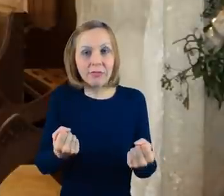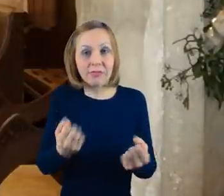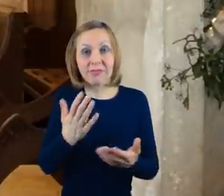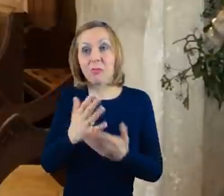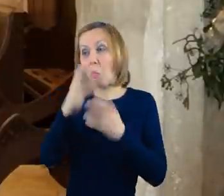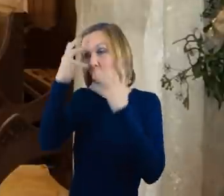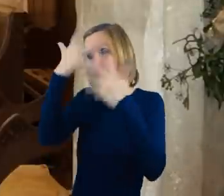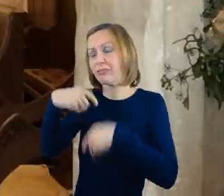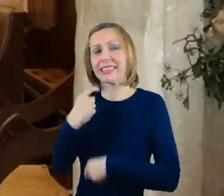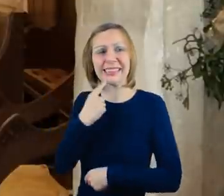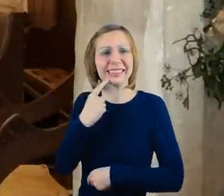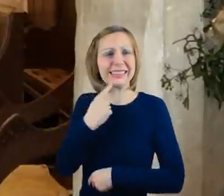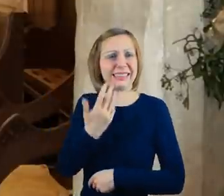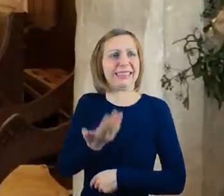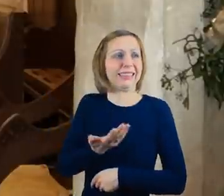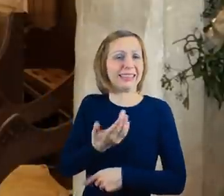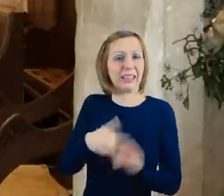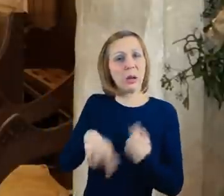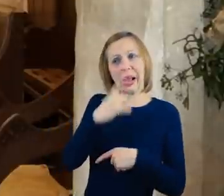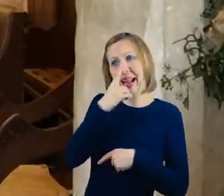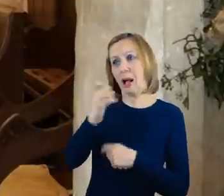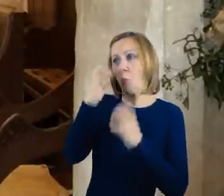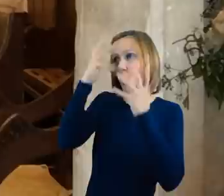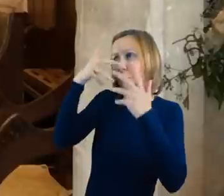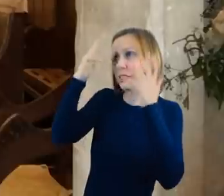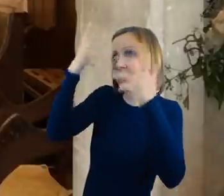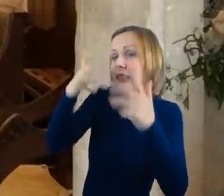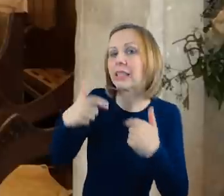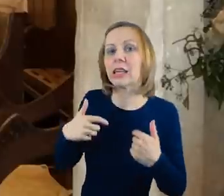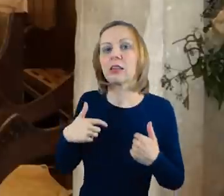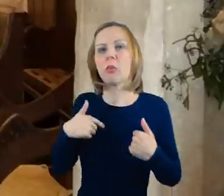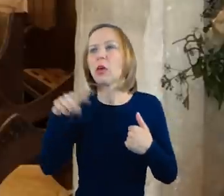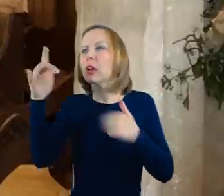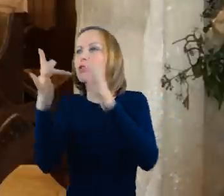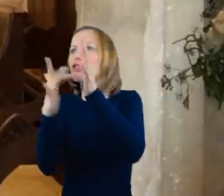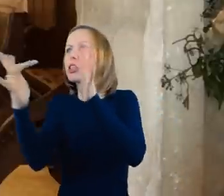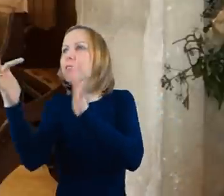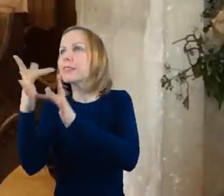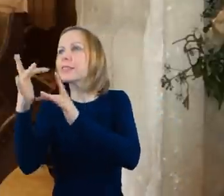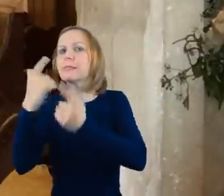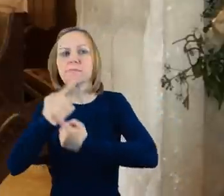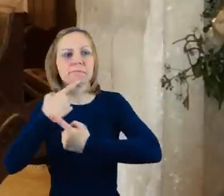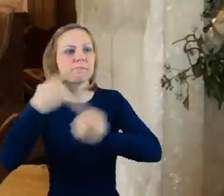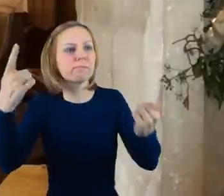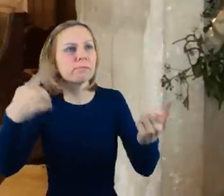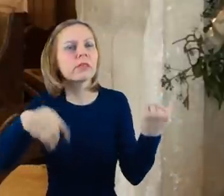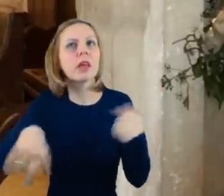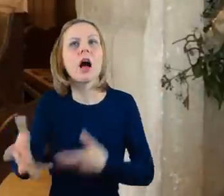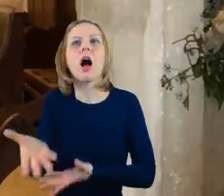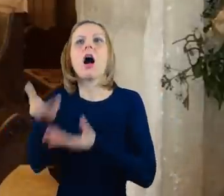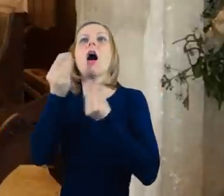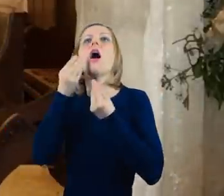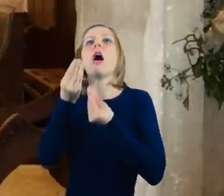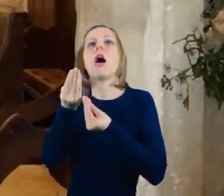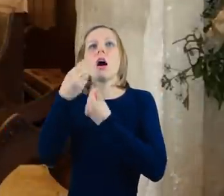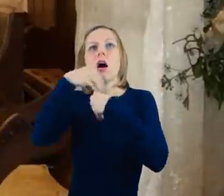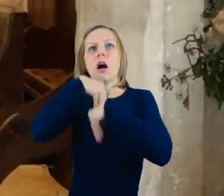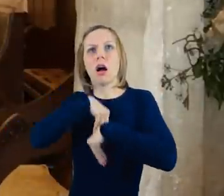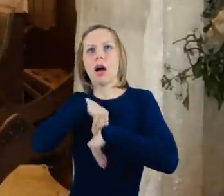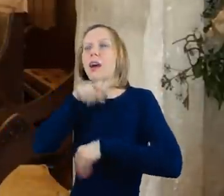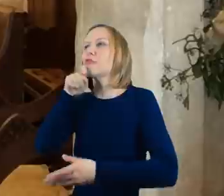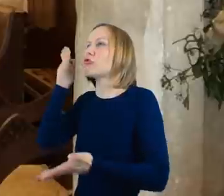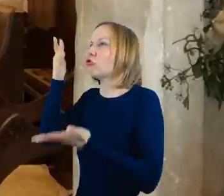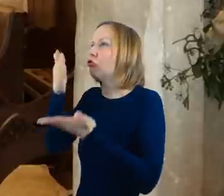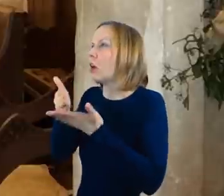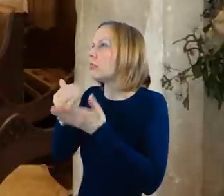is easy. But let us all this new year hear again Jesus' words and trust in God who